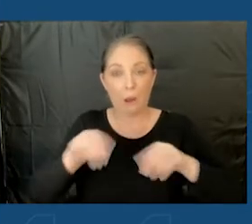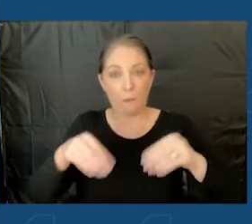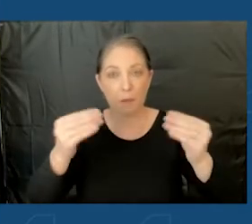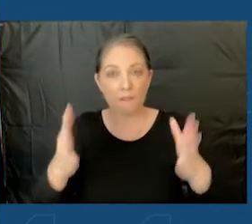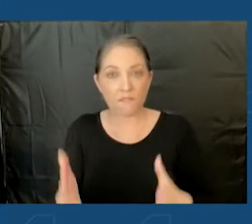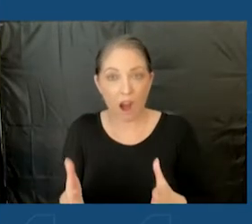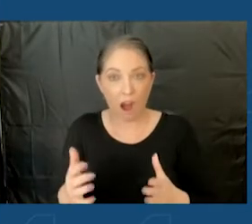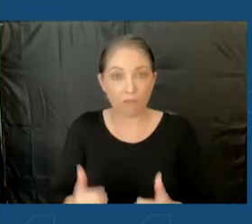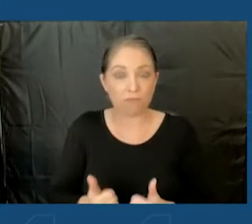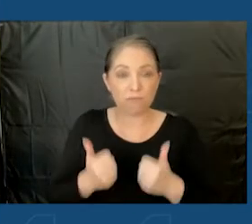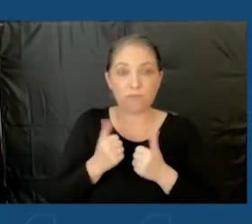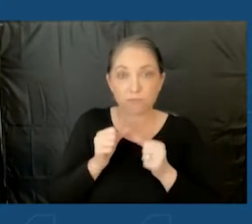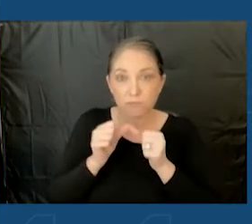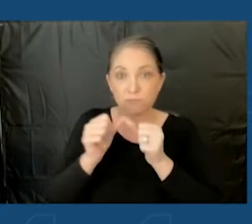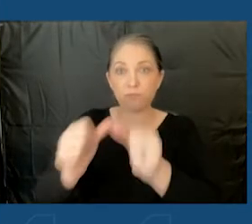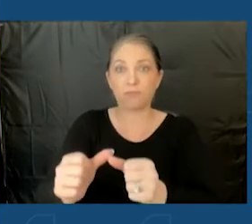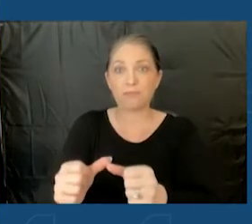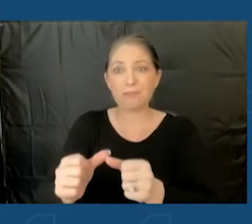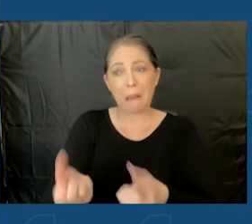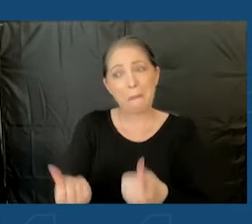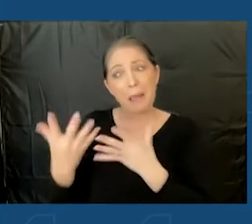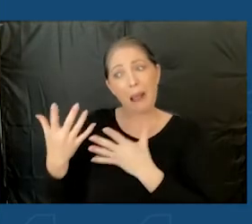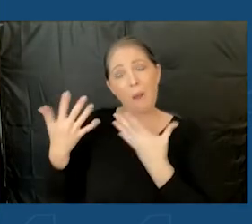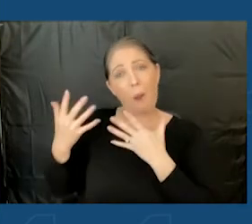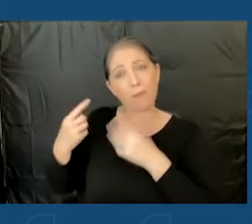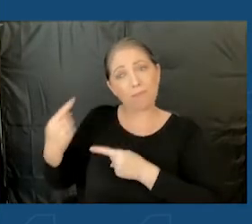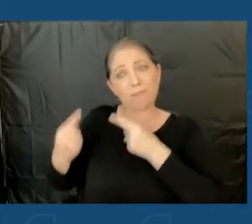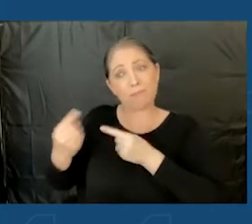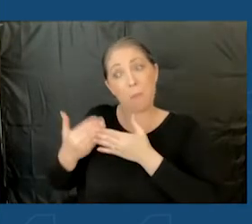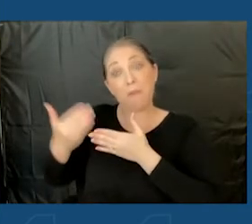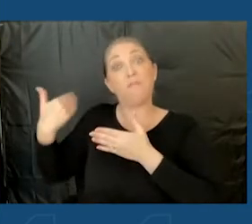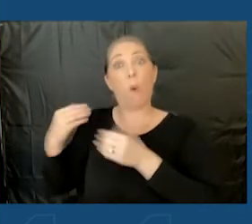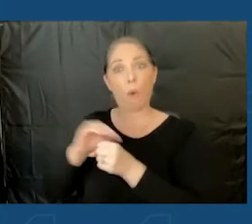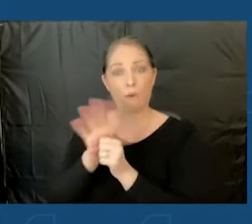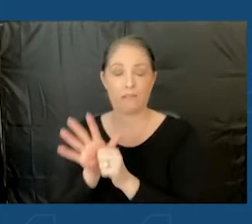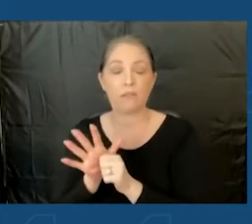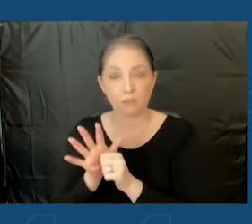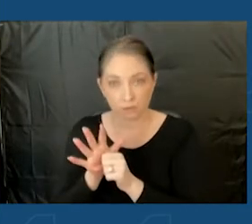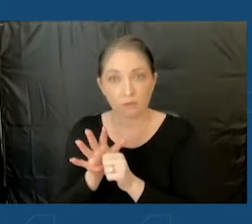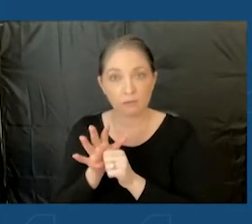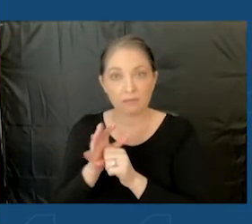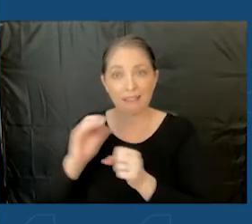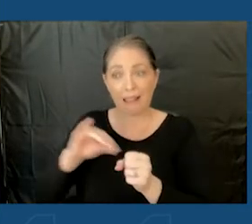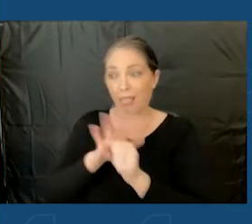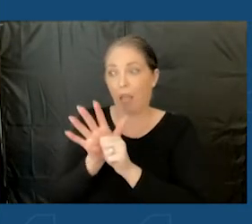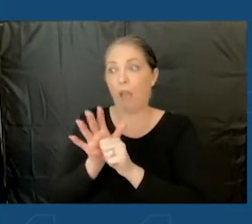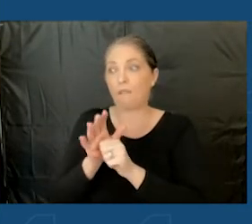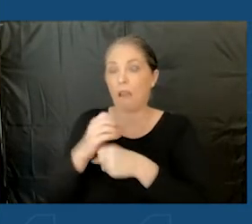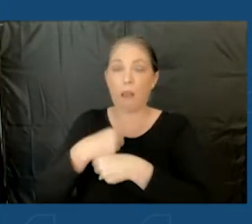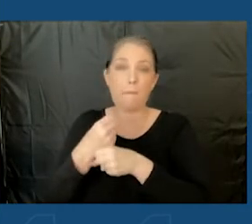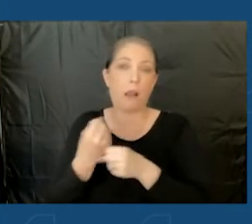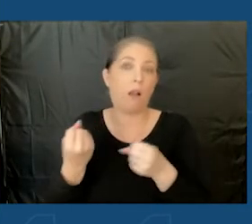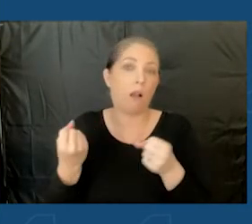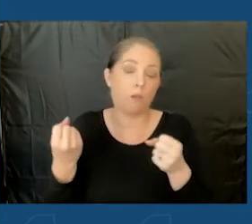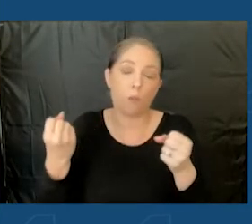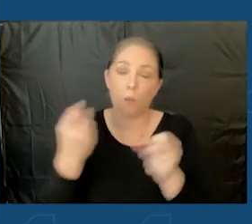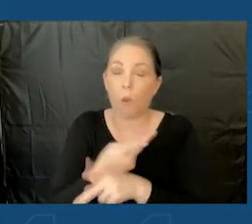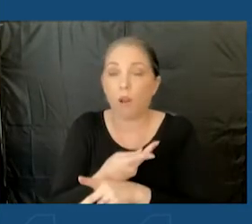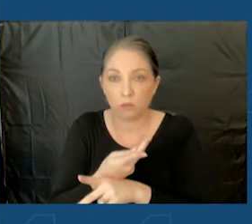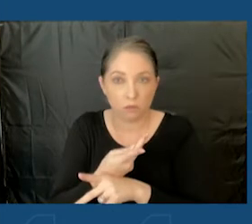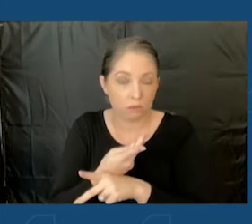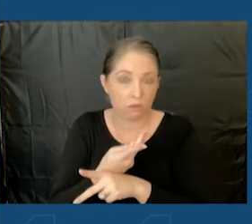already struggling before the pandemic. And the pandemic exacerbated the conditions, as many have shared